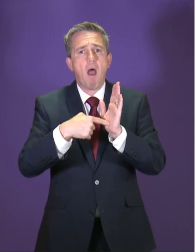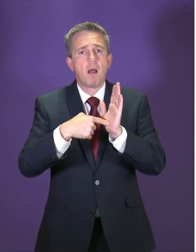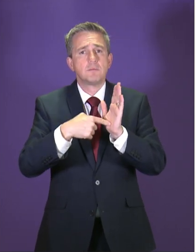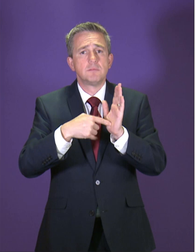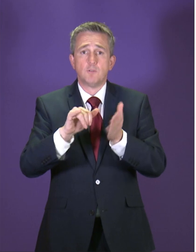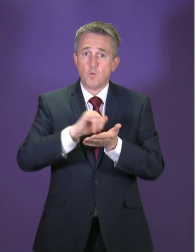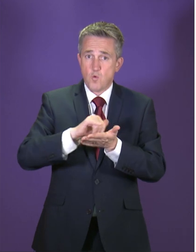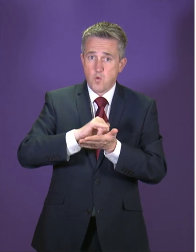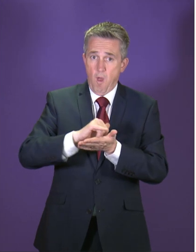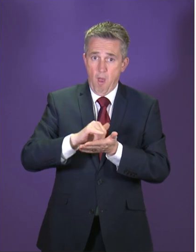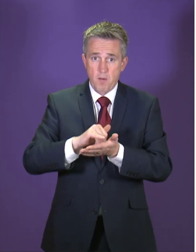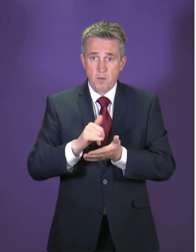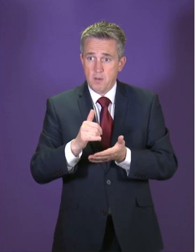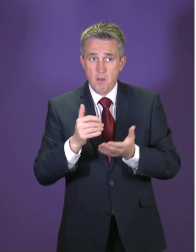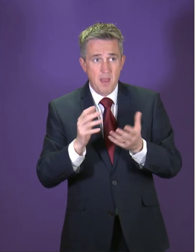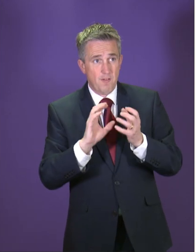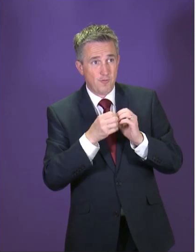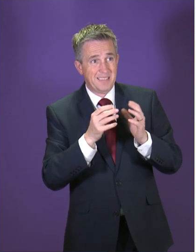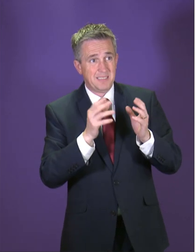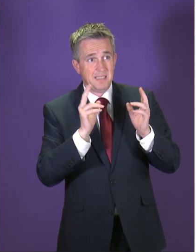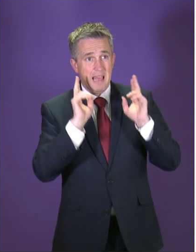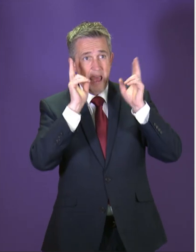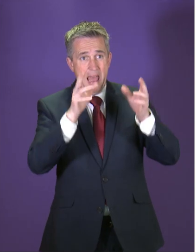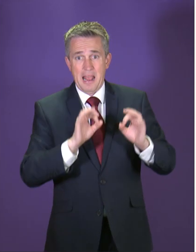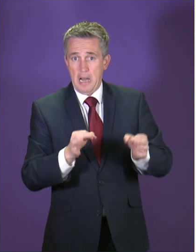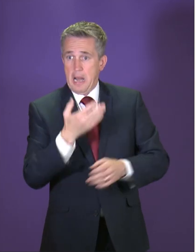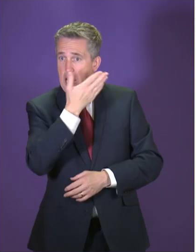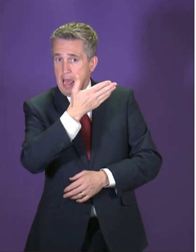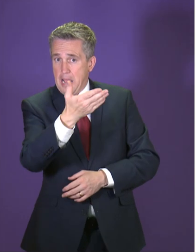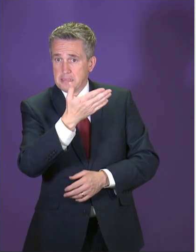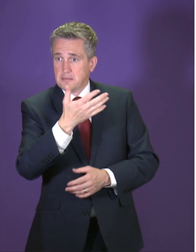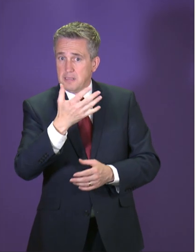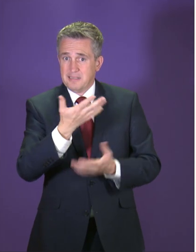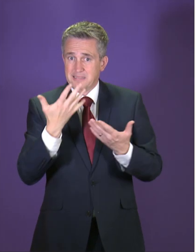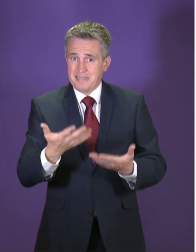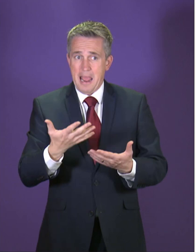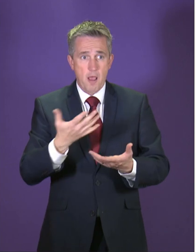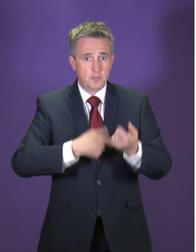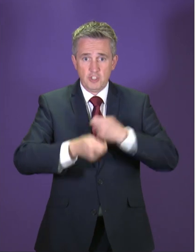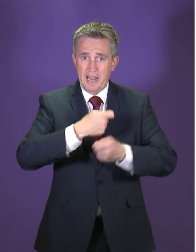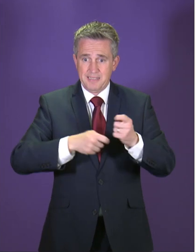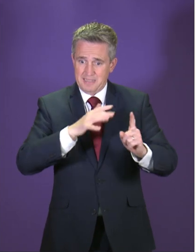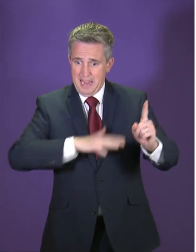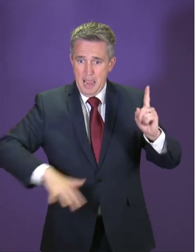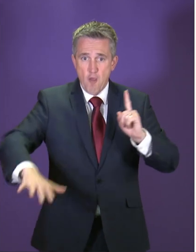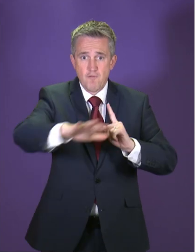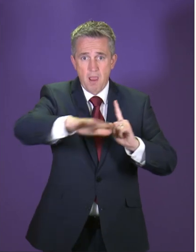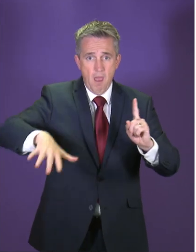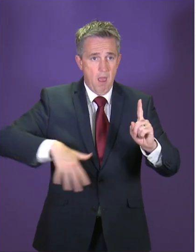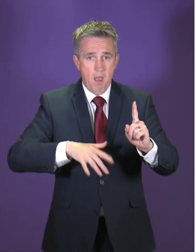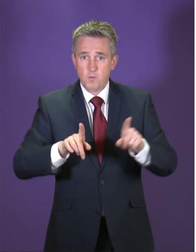city. It's a piece of its iconicity now. It's and it's transformed everything around it. And one has